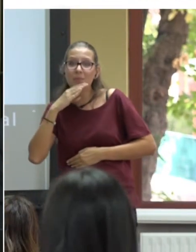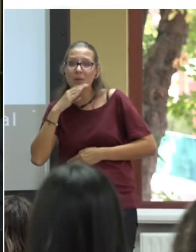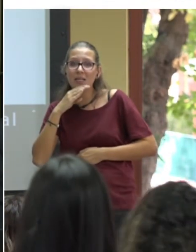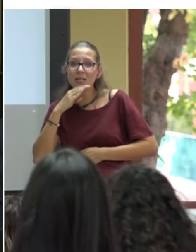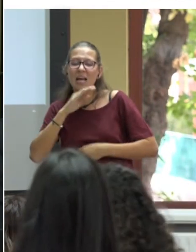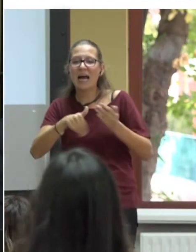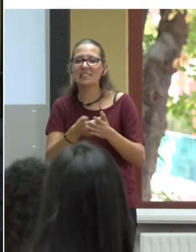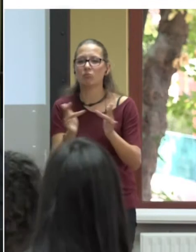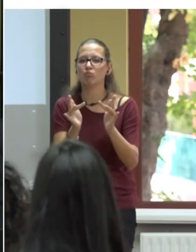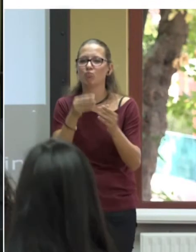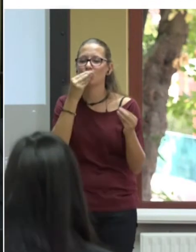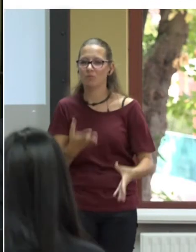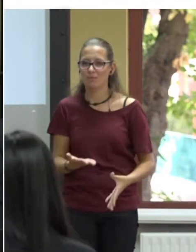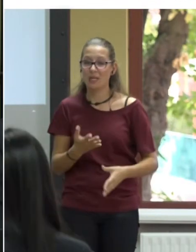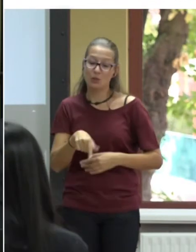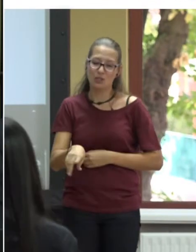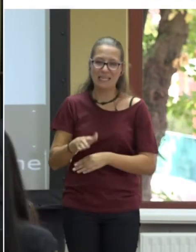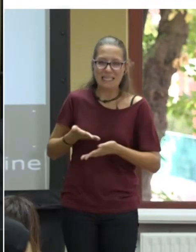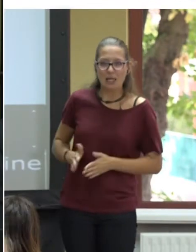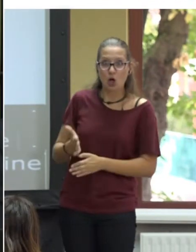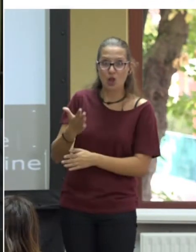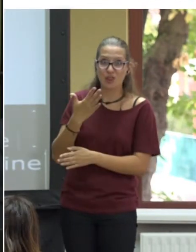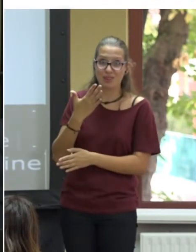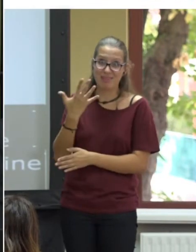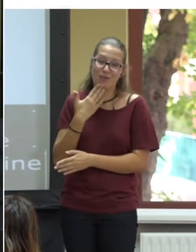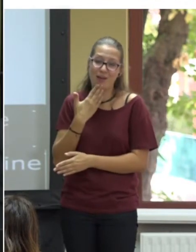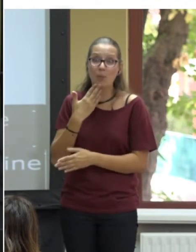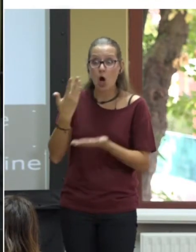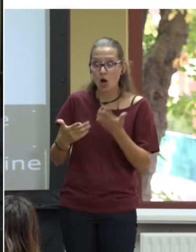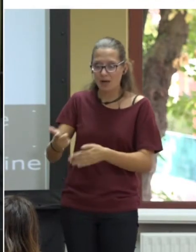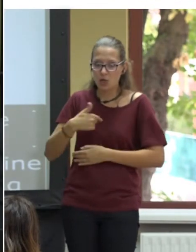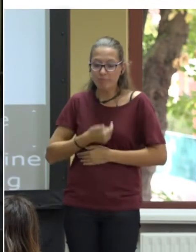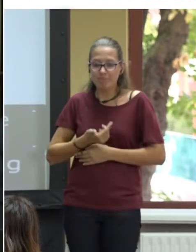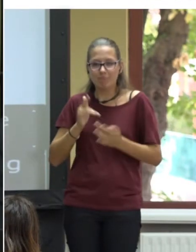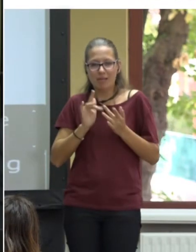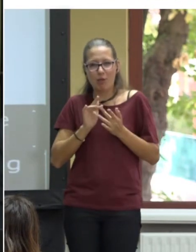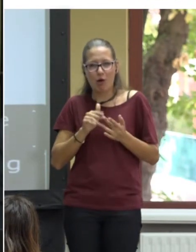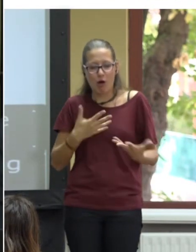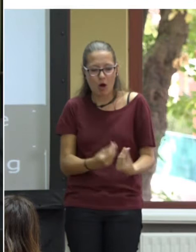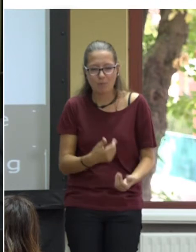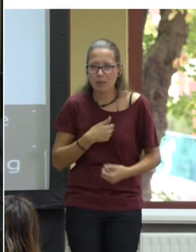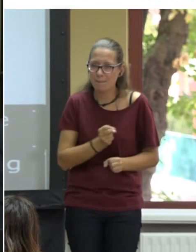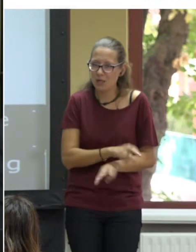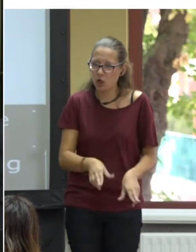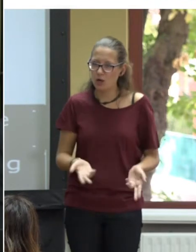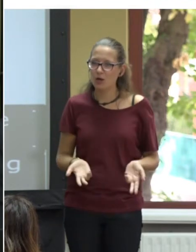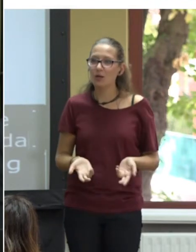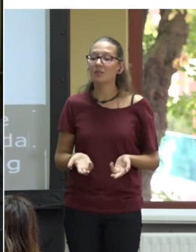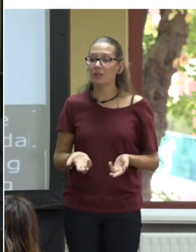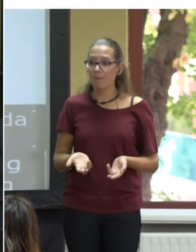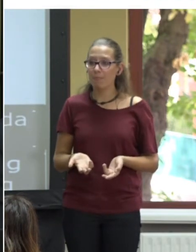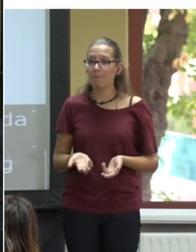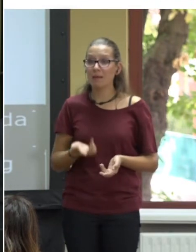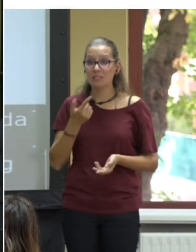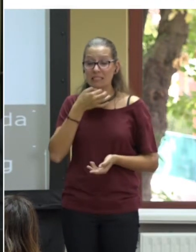so I'm joking all the time, but I mean, nevertheless. Every evening, my son touches the picture of my father